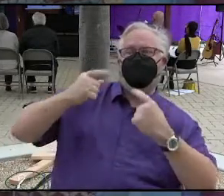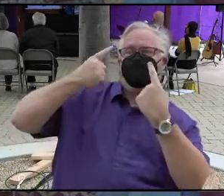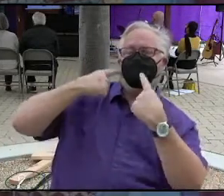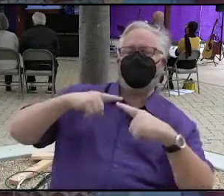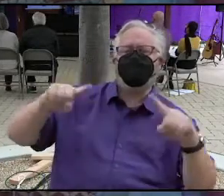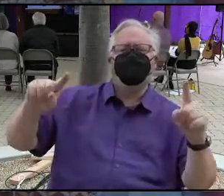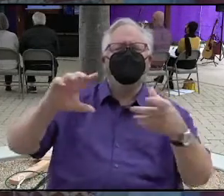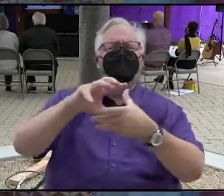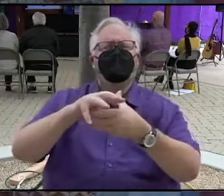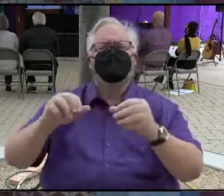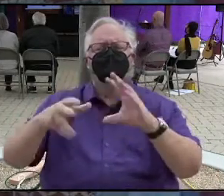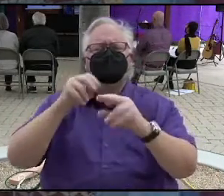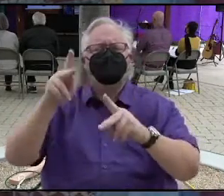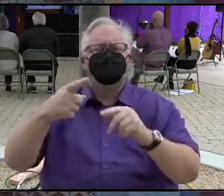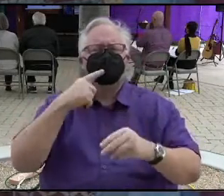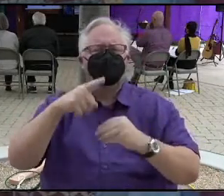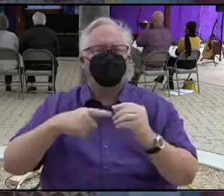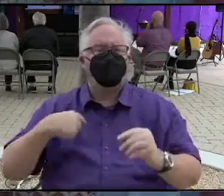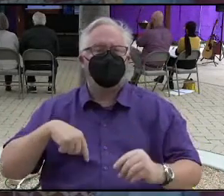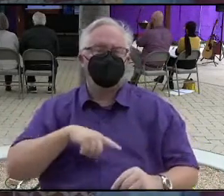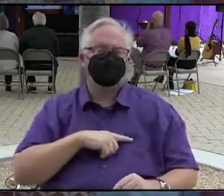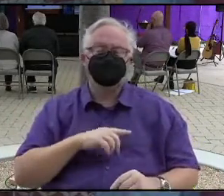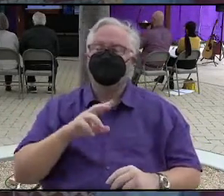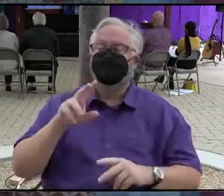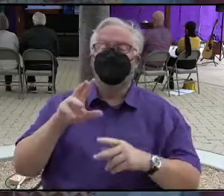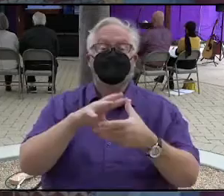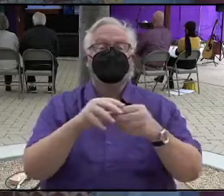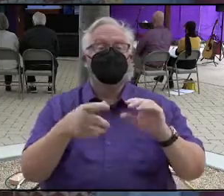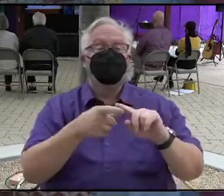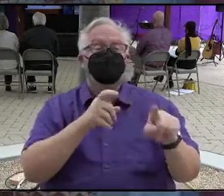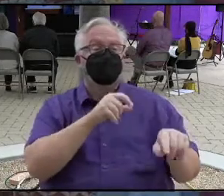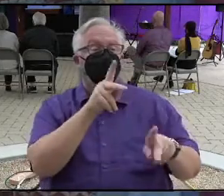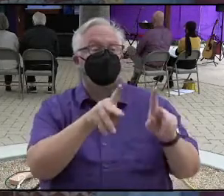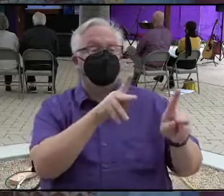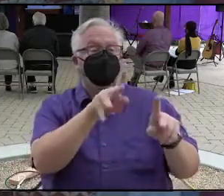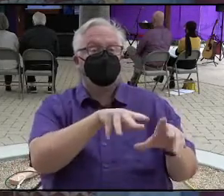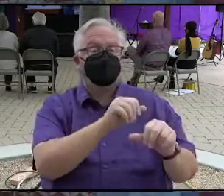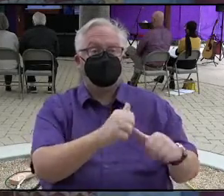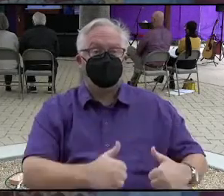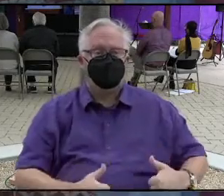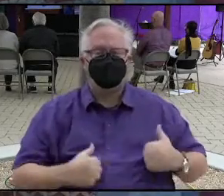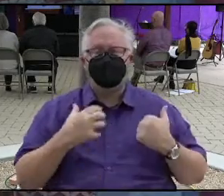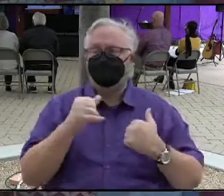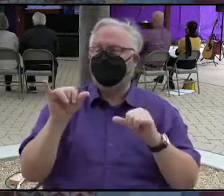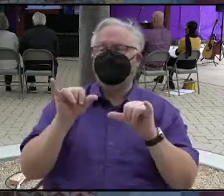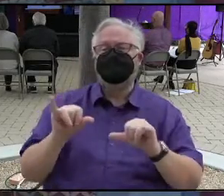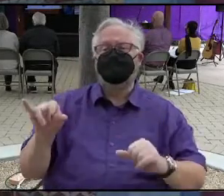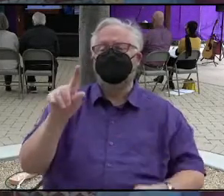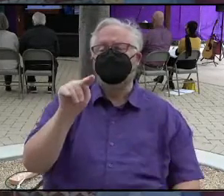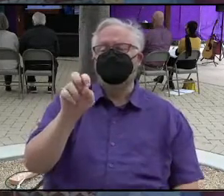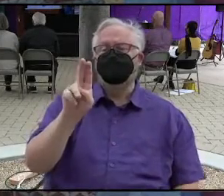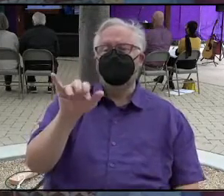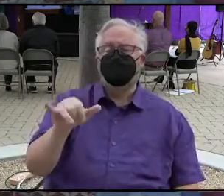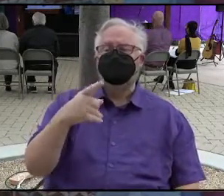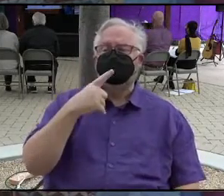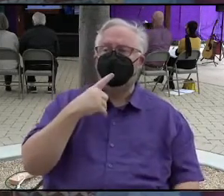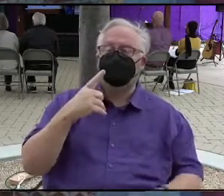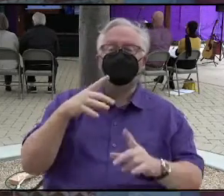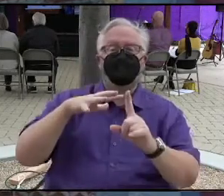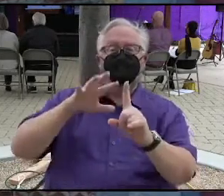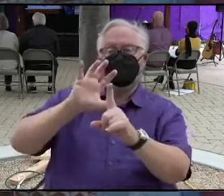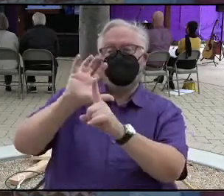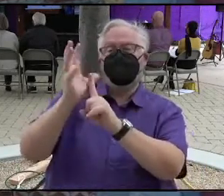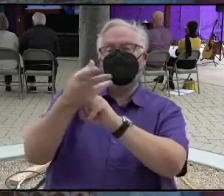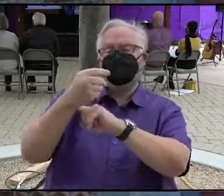heard from the people in our lives and stories, as Tony alluded to, that we've absorbed from the institutions and cultures